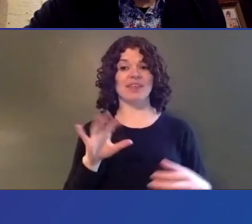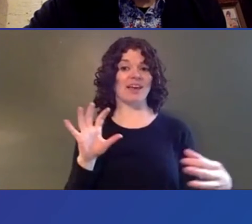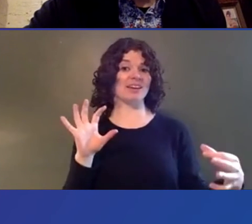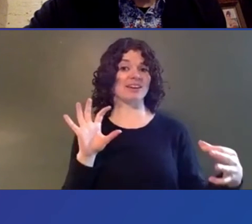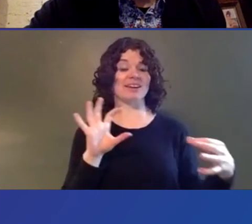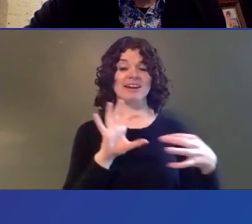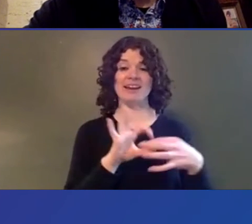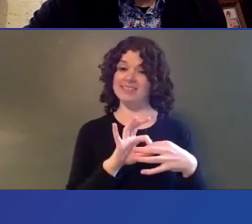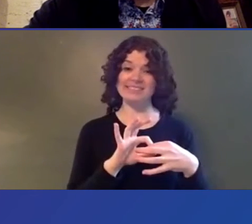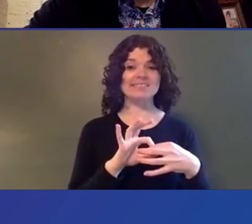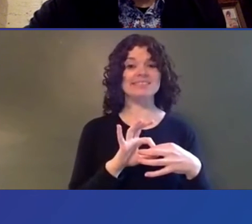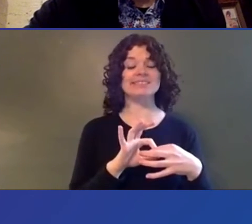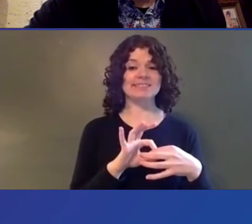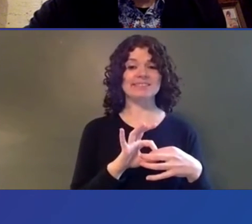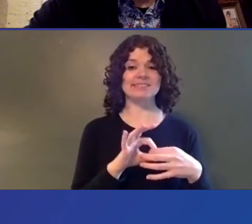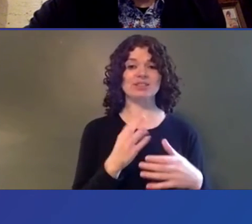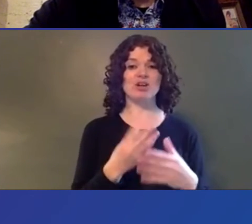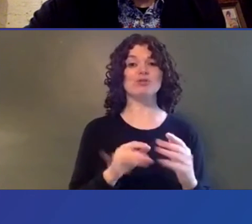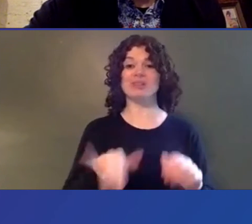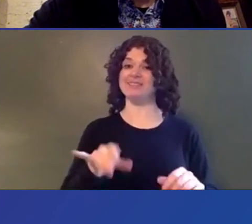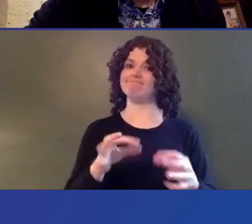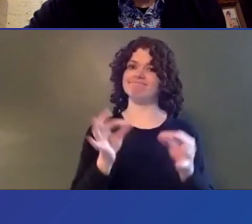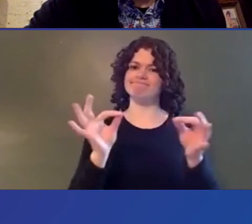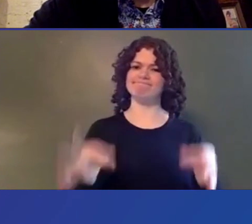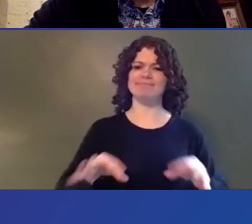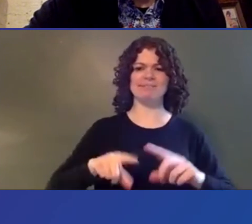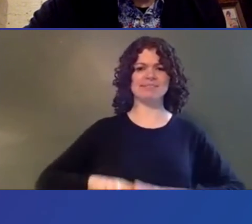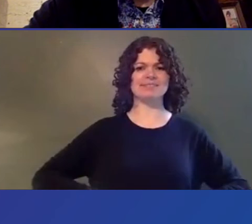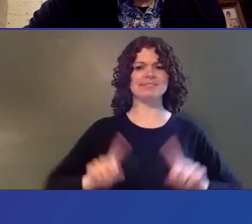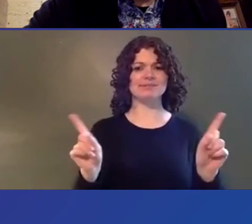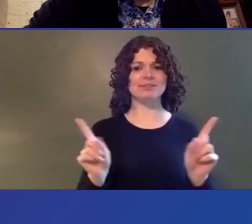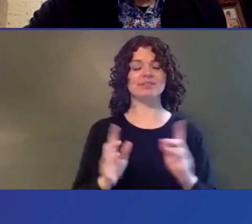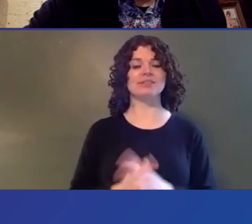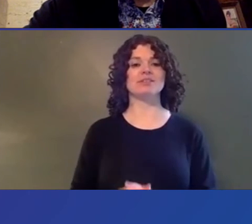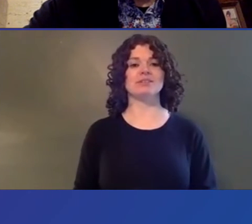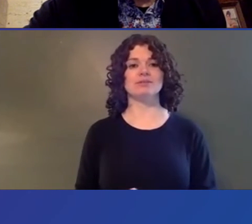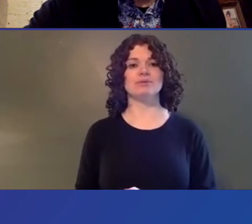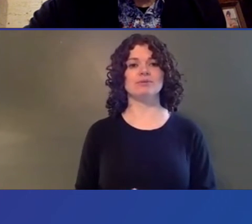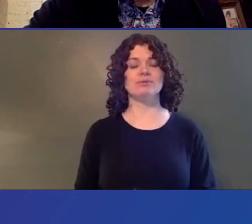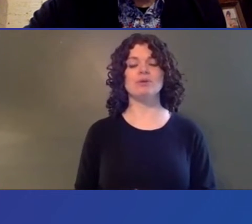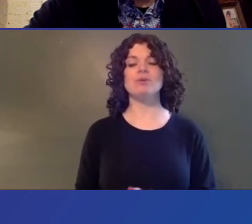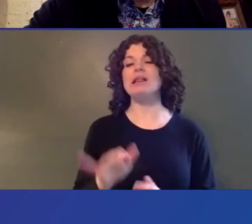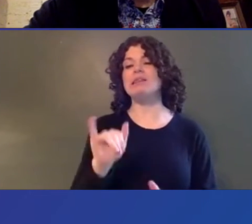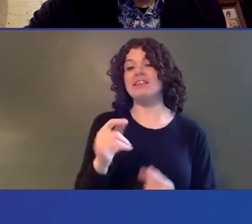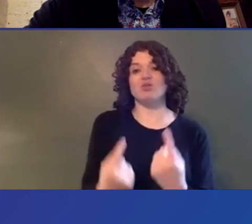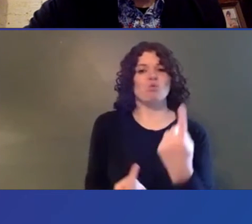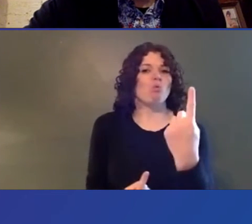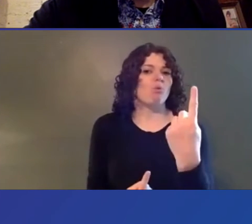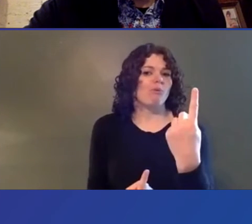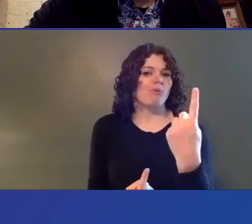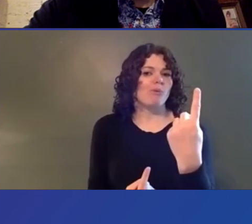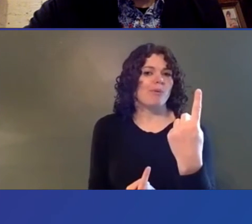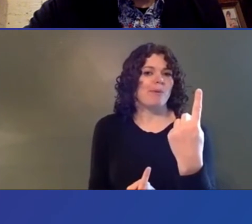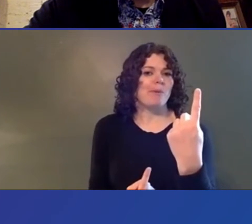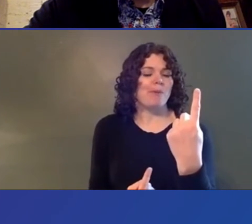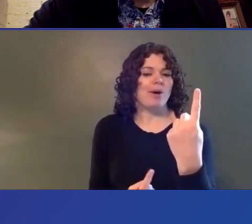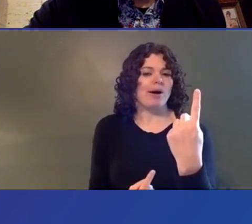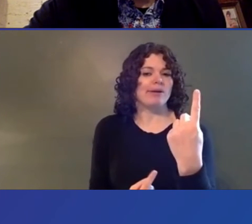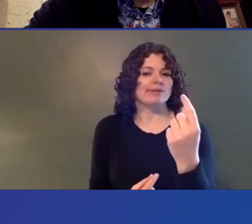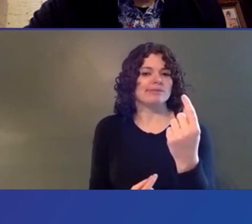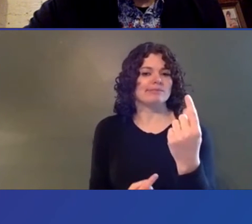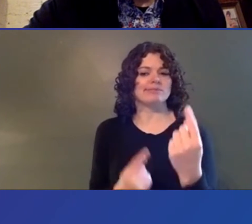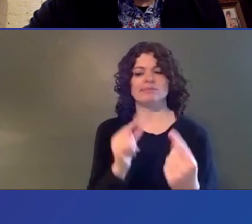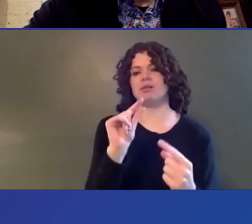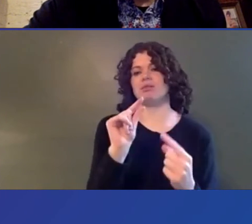different. So I think there's a lot of things, and that's just one not small, but one way to pinpoint